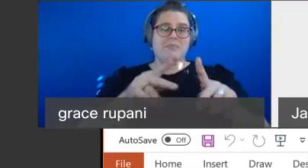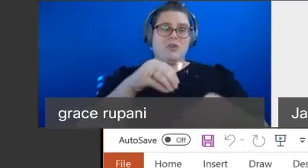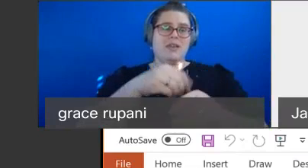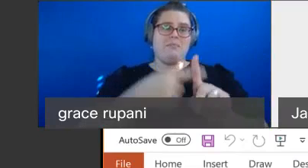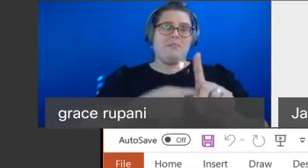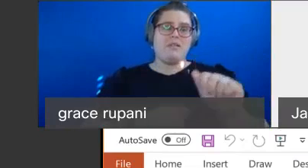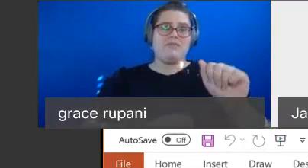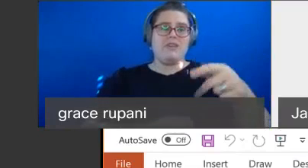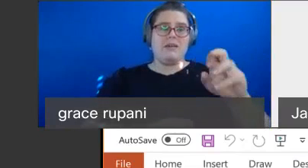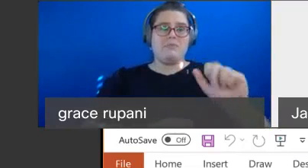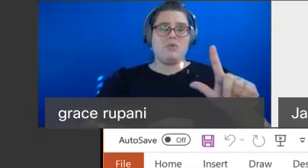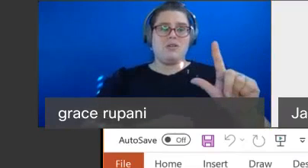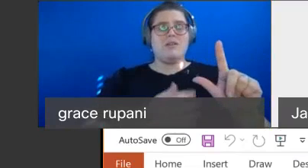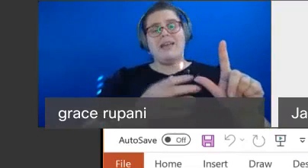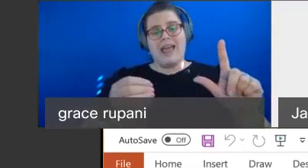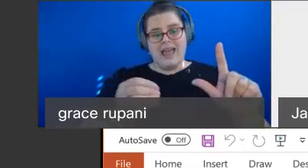May.